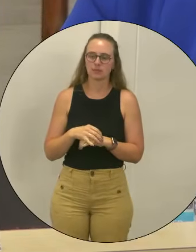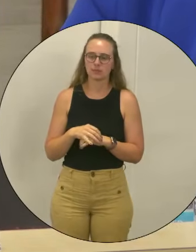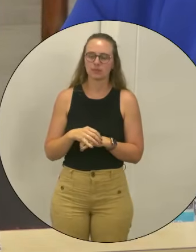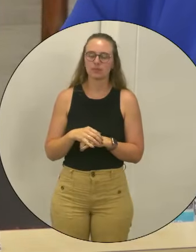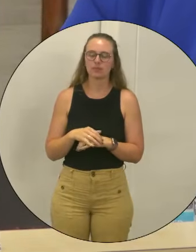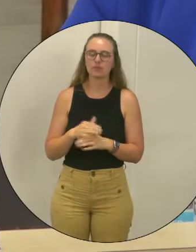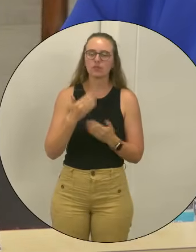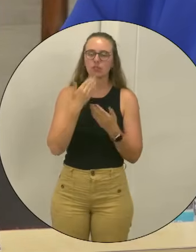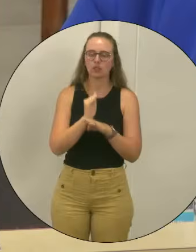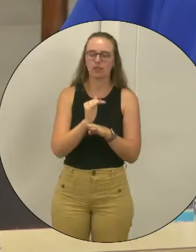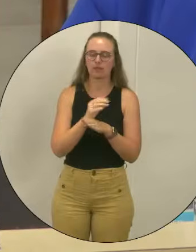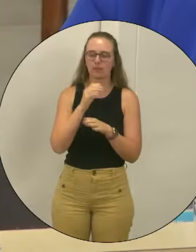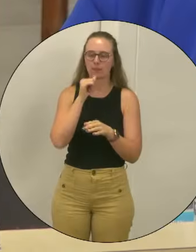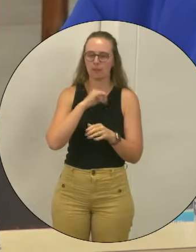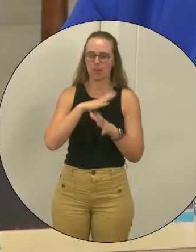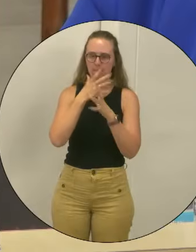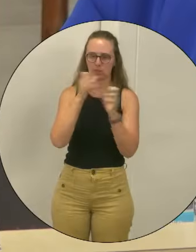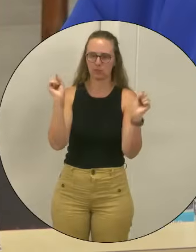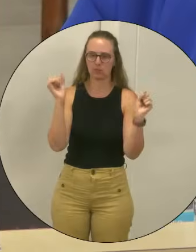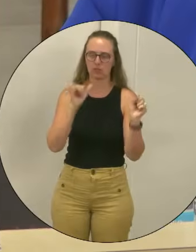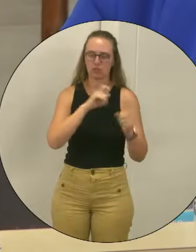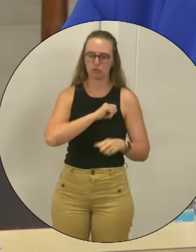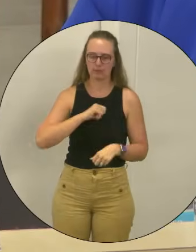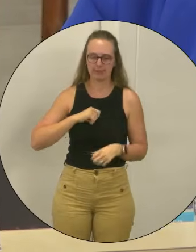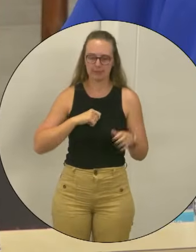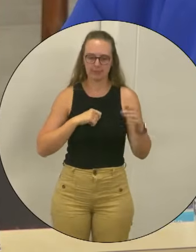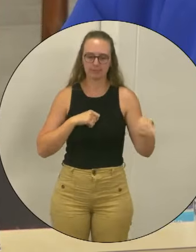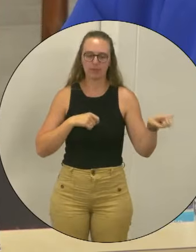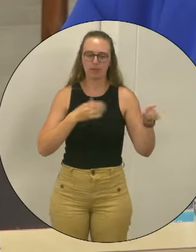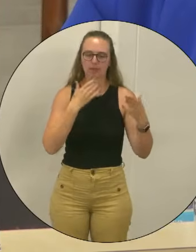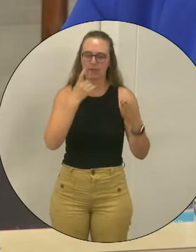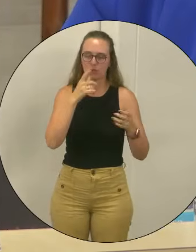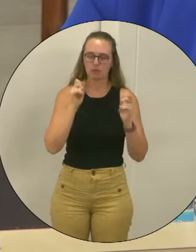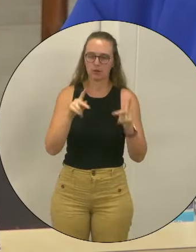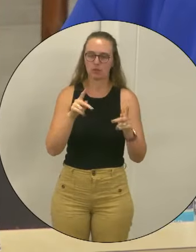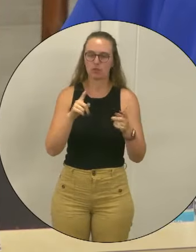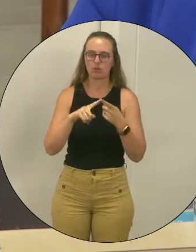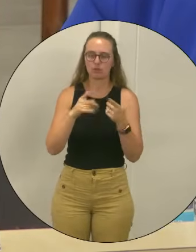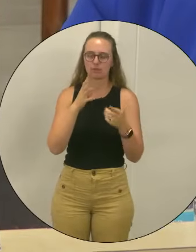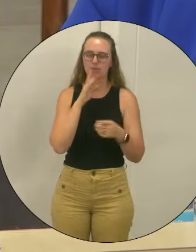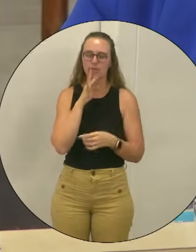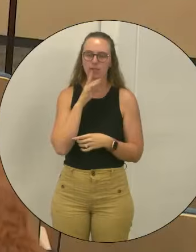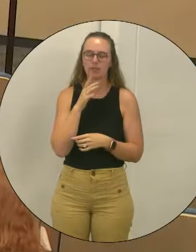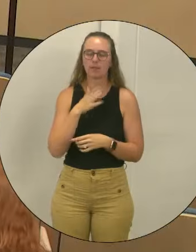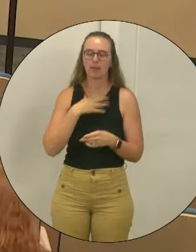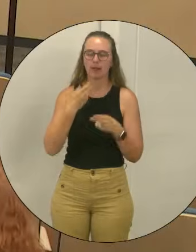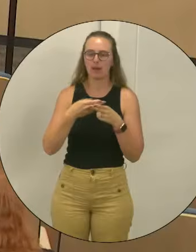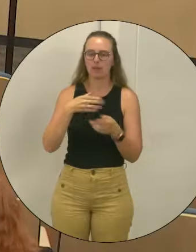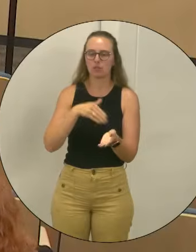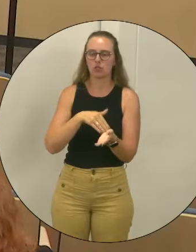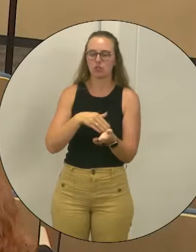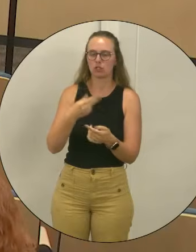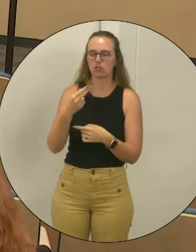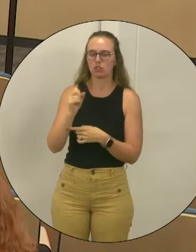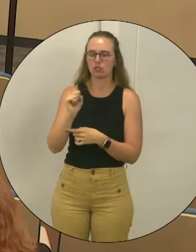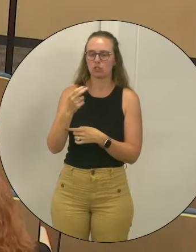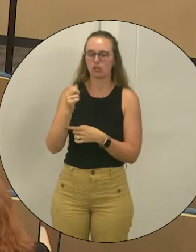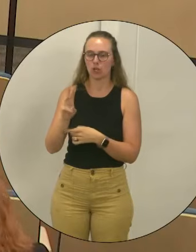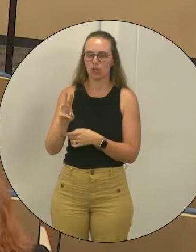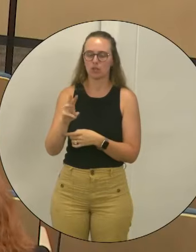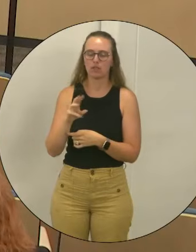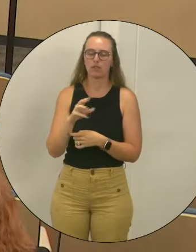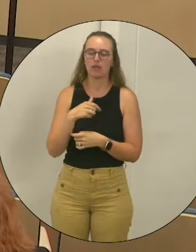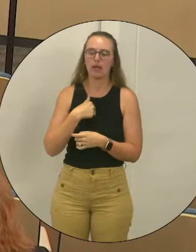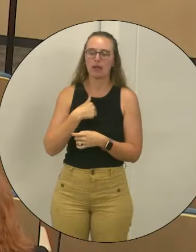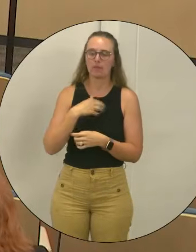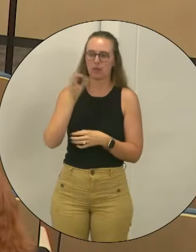Good evening, Madam President and trustees. Thank you for the opportunity to speak. My name is Dr. Howell Shaw. For the record, I'm